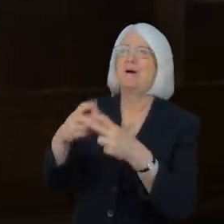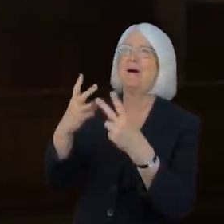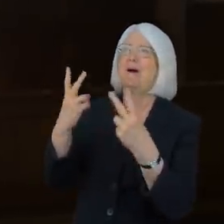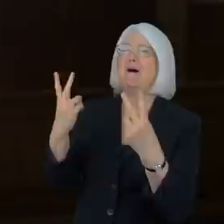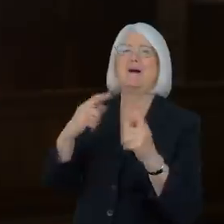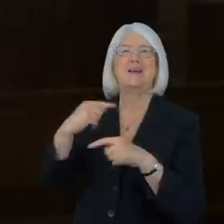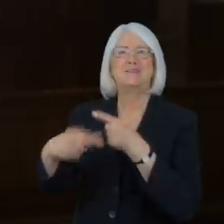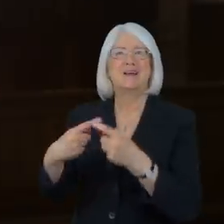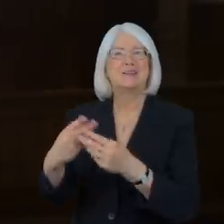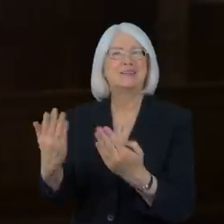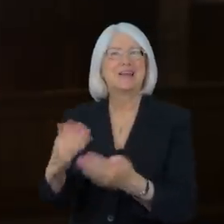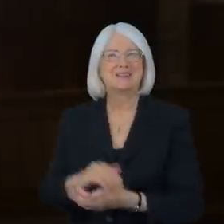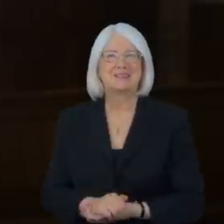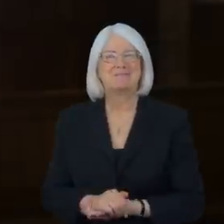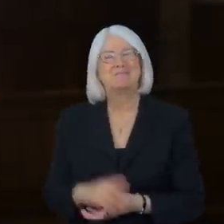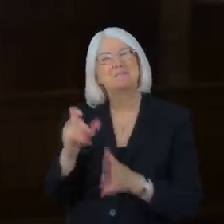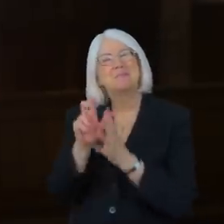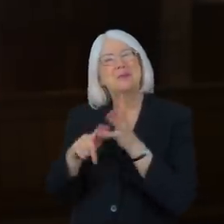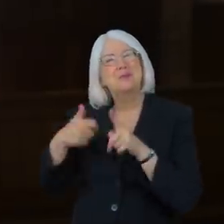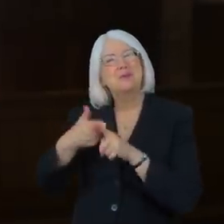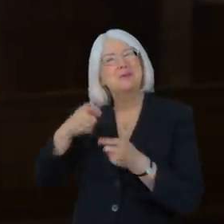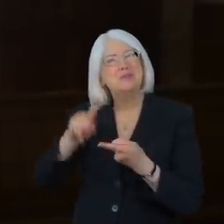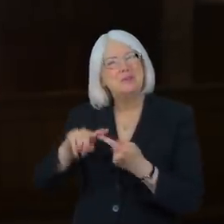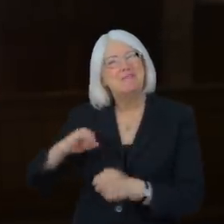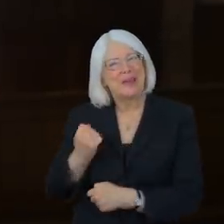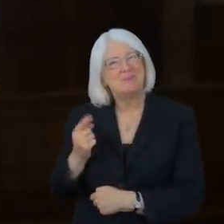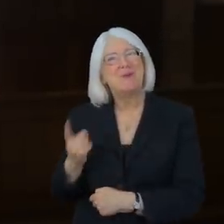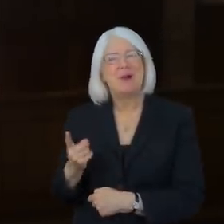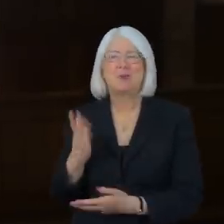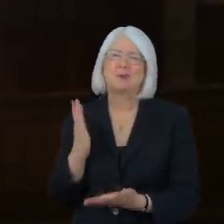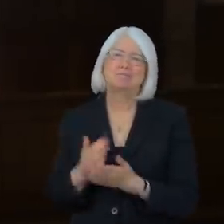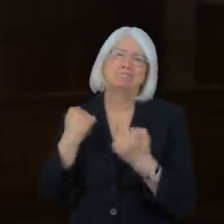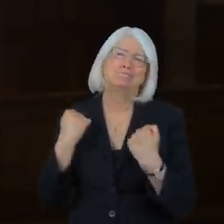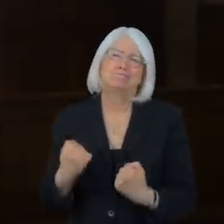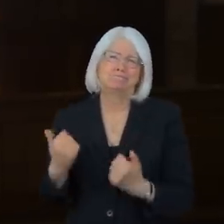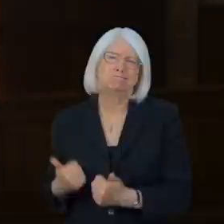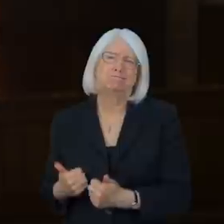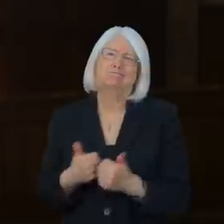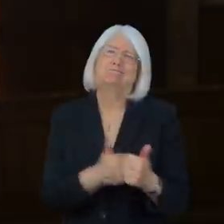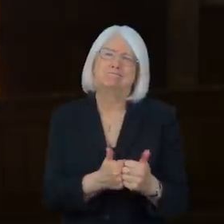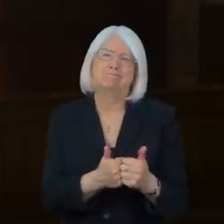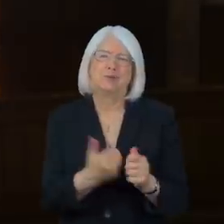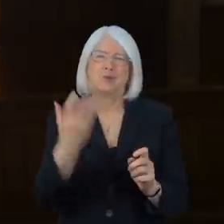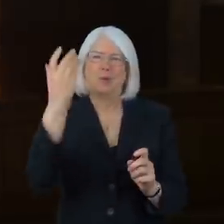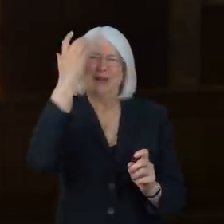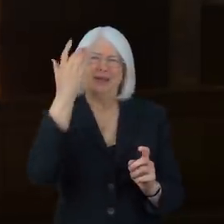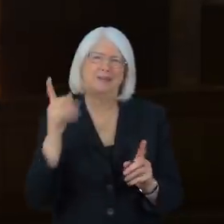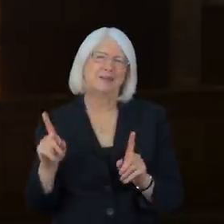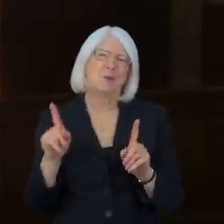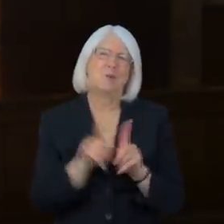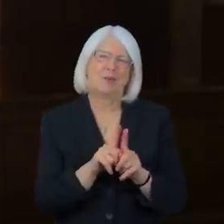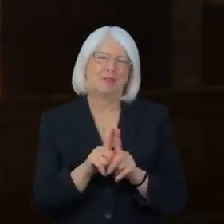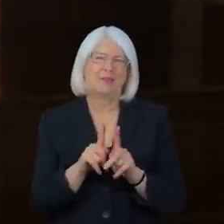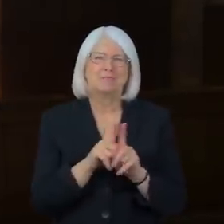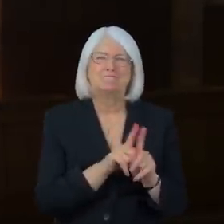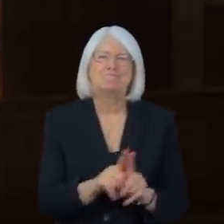day. The Duke of Edinburgh was such a stalwart support, ever to be seen at the Queen's side at the